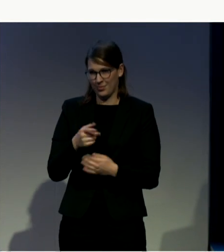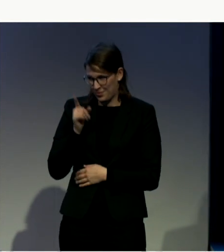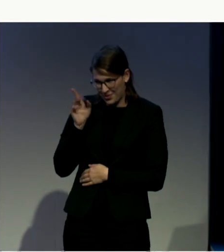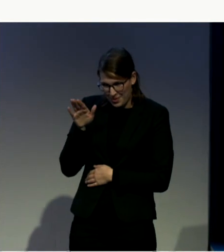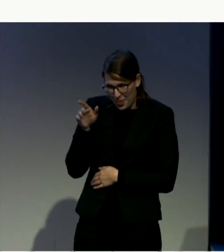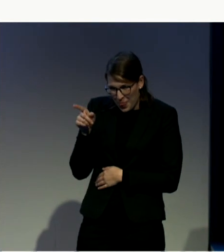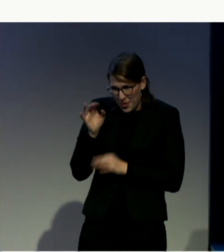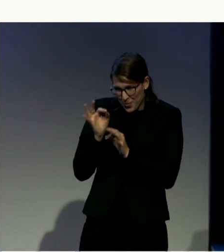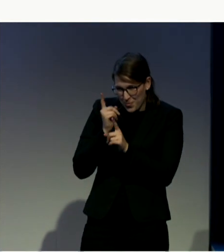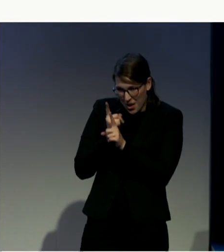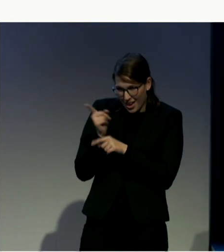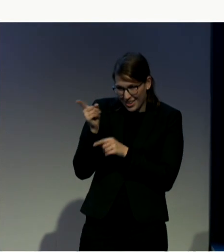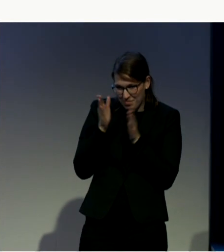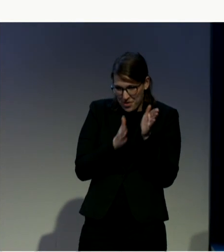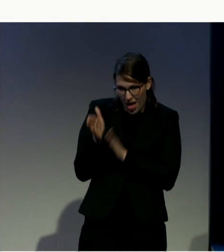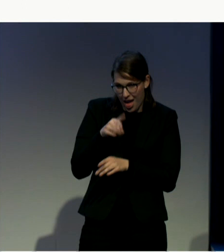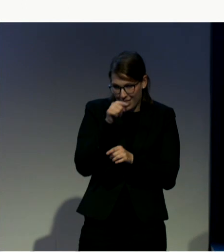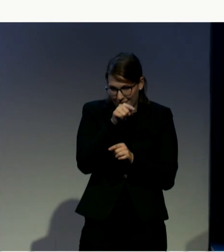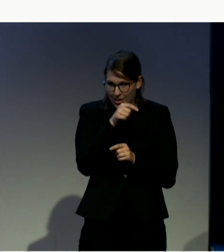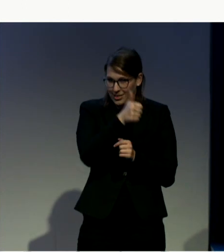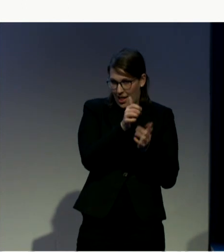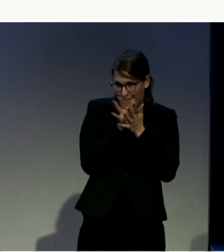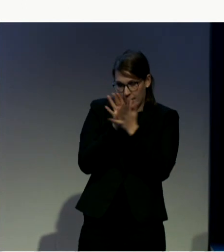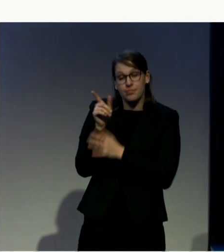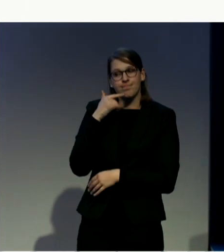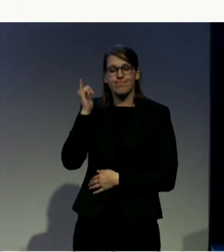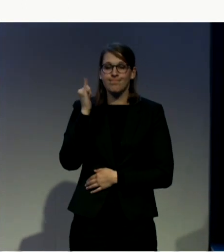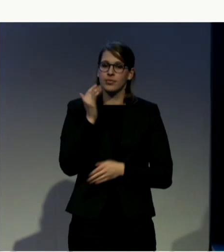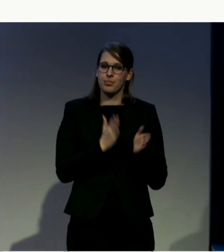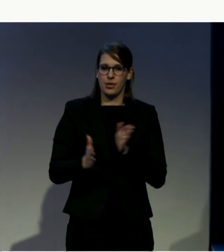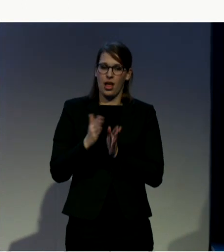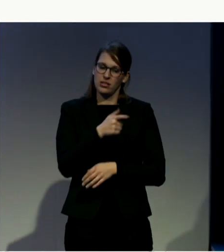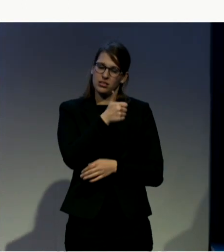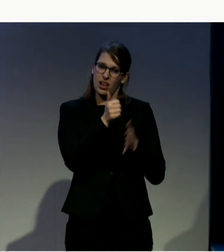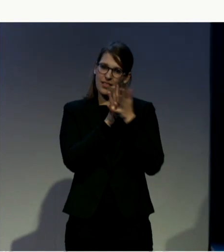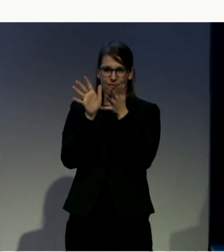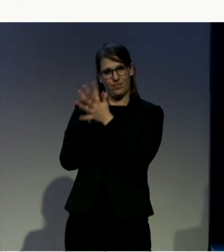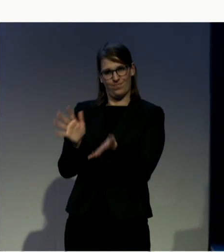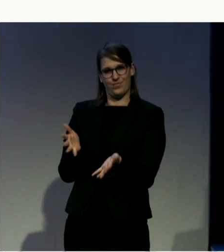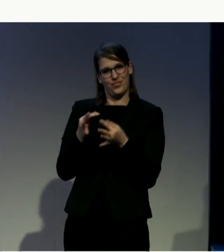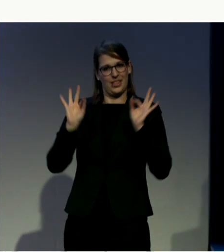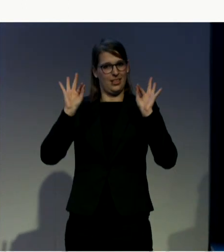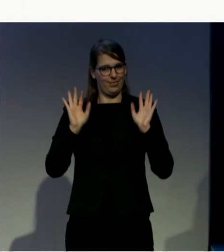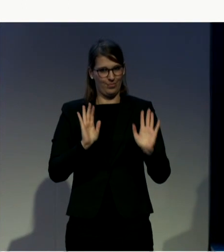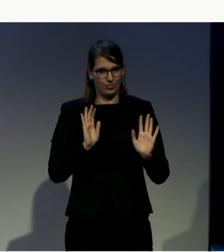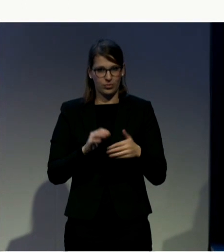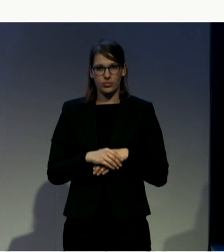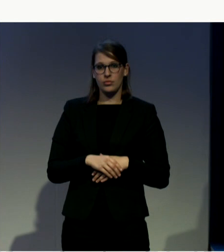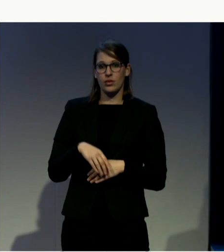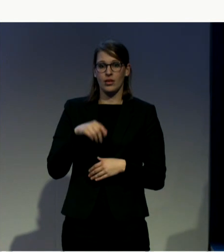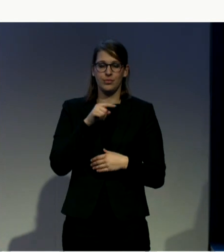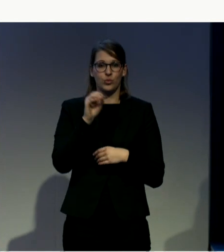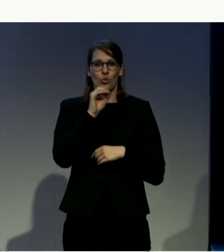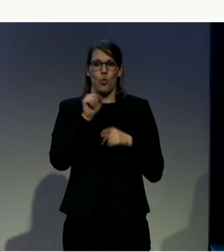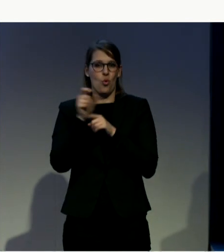Yes, I met the lady Julian, when we are just having some meeting, giving back after coming